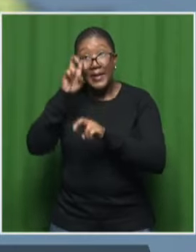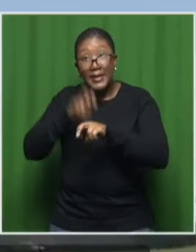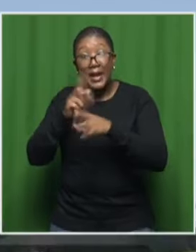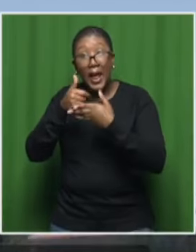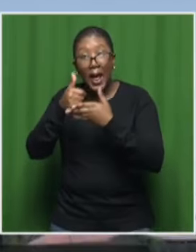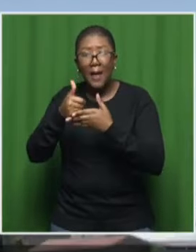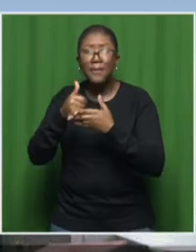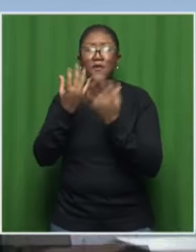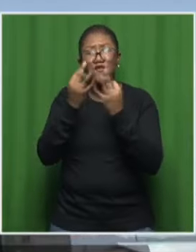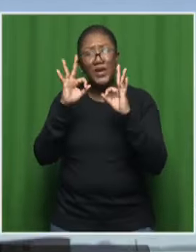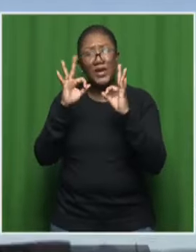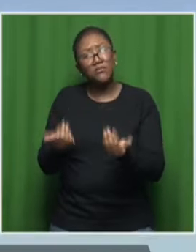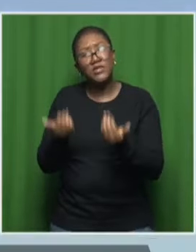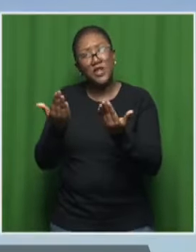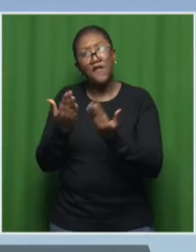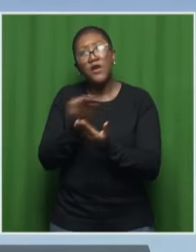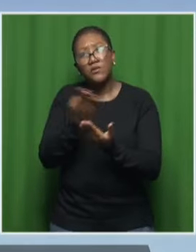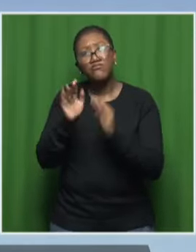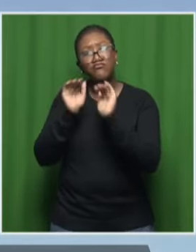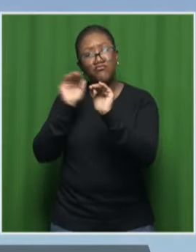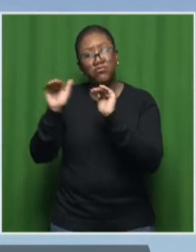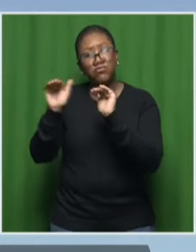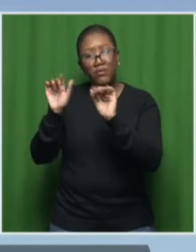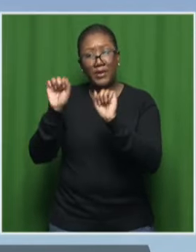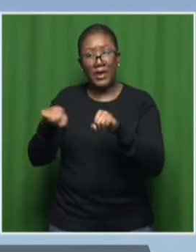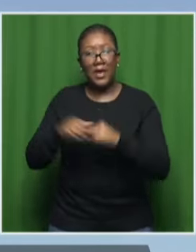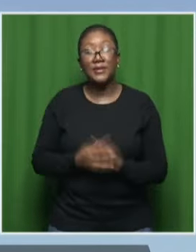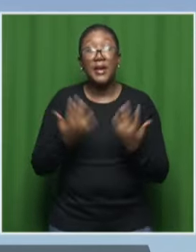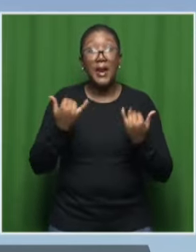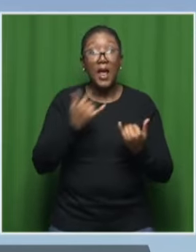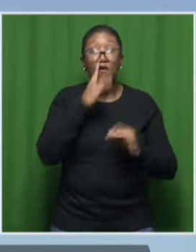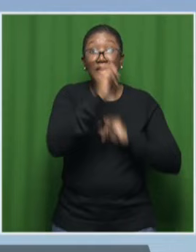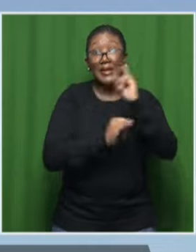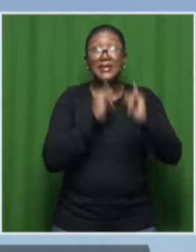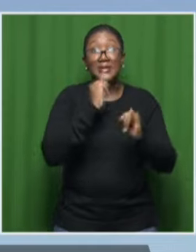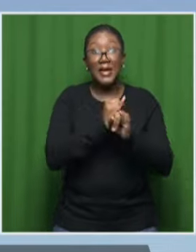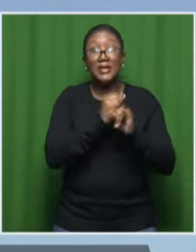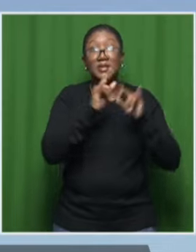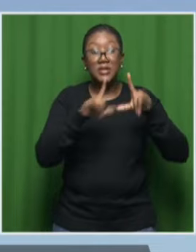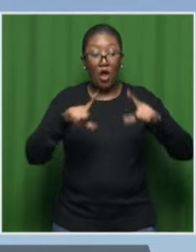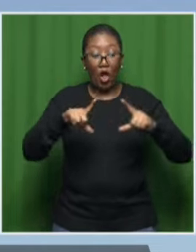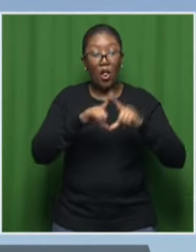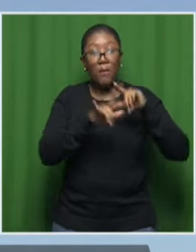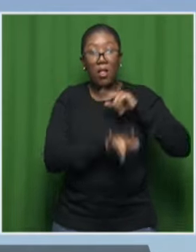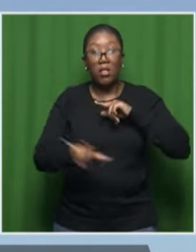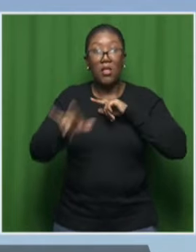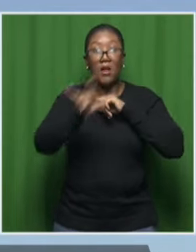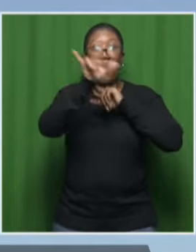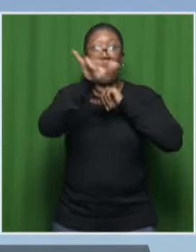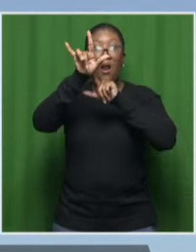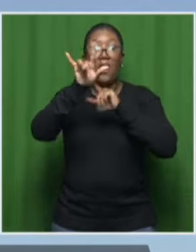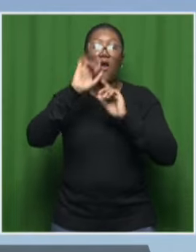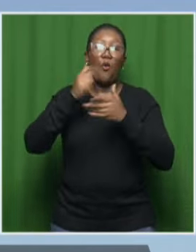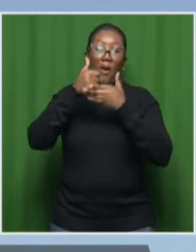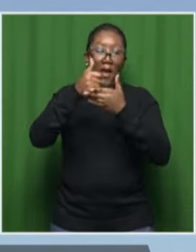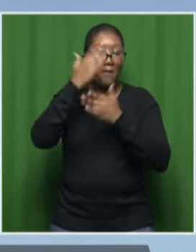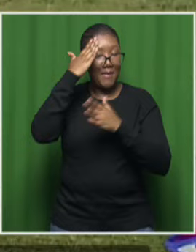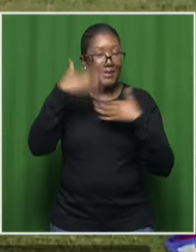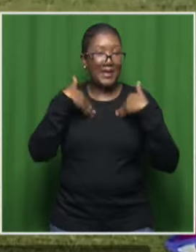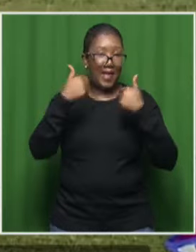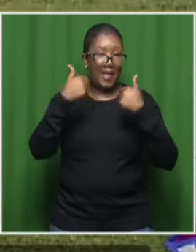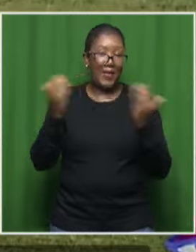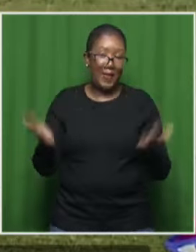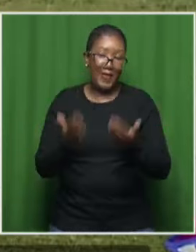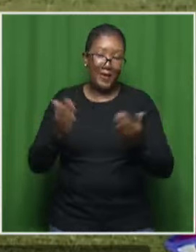services. International and local kiters say it's a privilege to fly for mental health. We're there